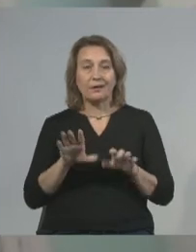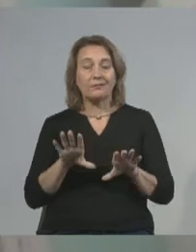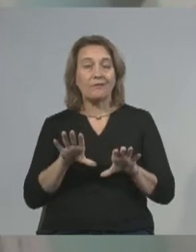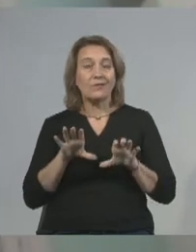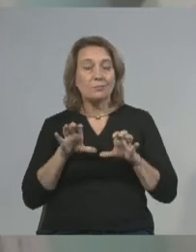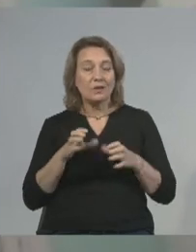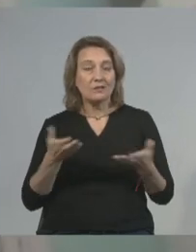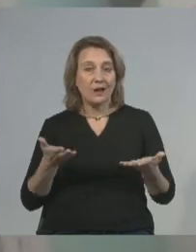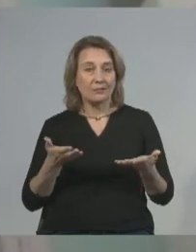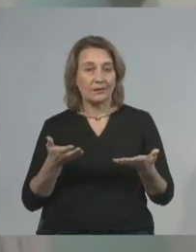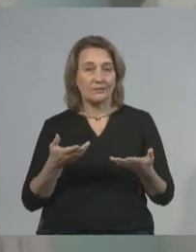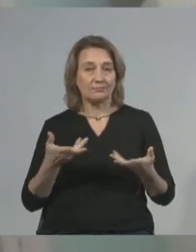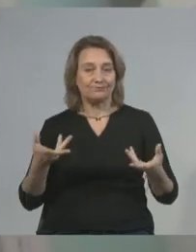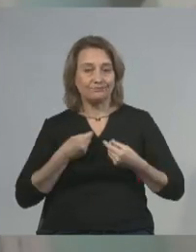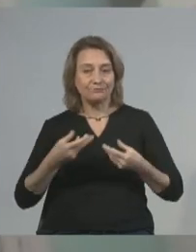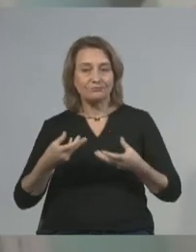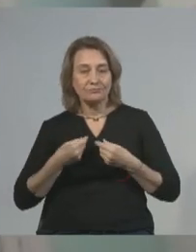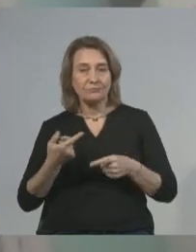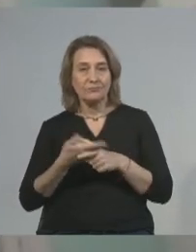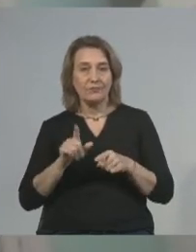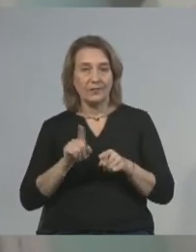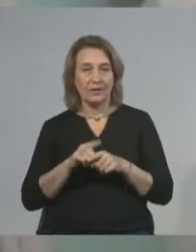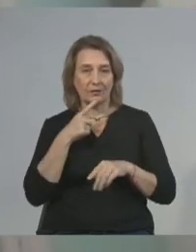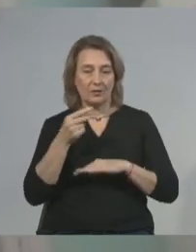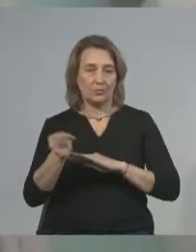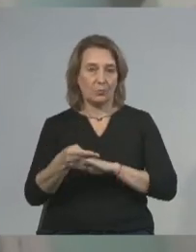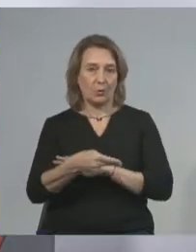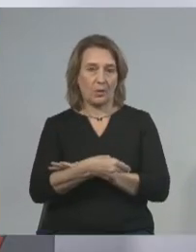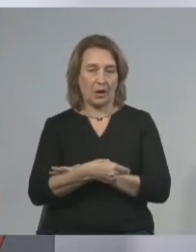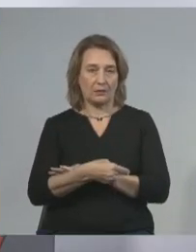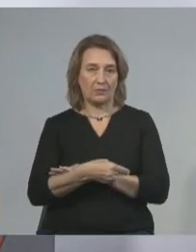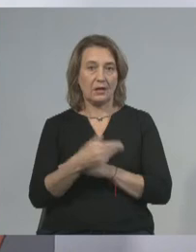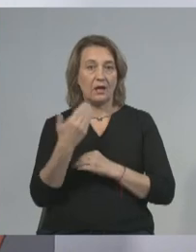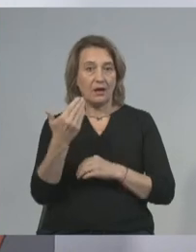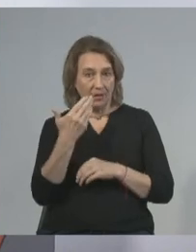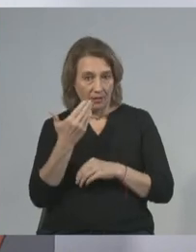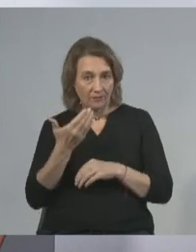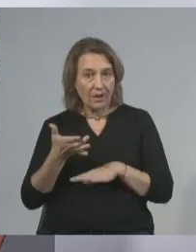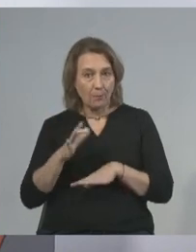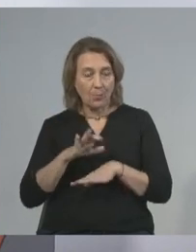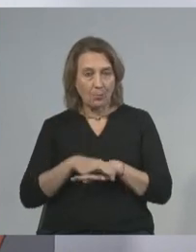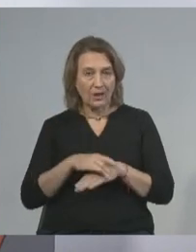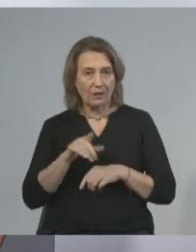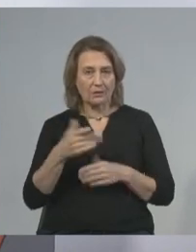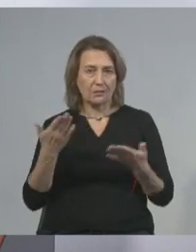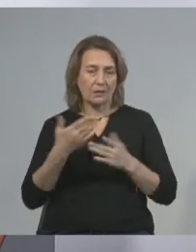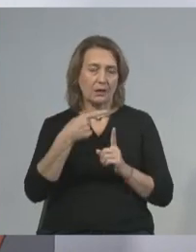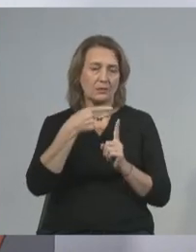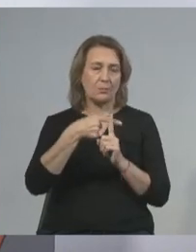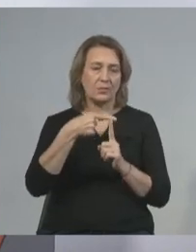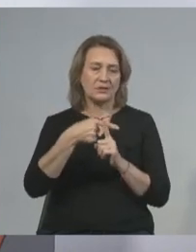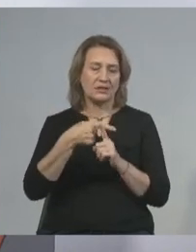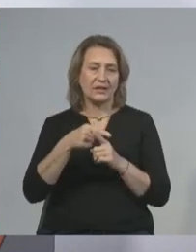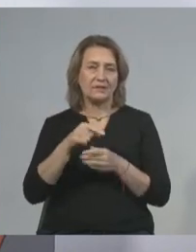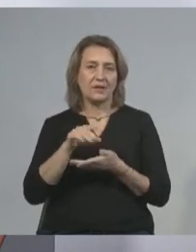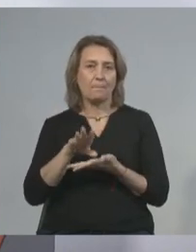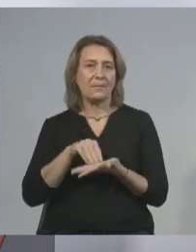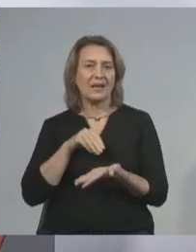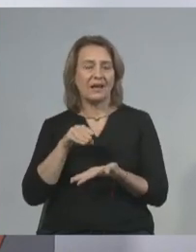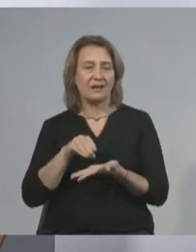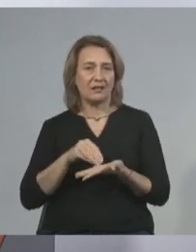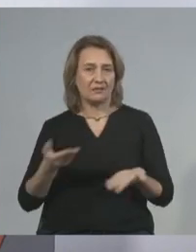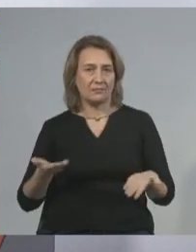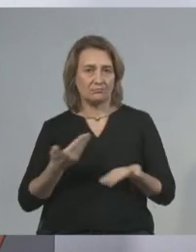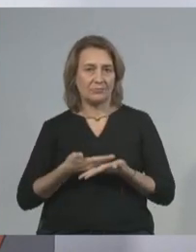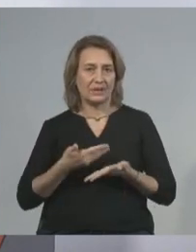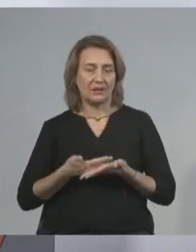propaganda and have you noticed any positive any examples of positive narratives counter